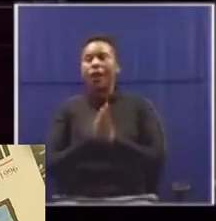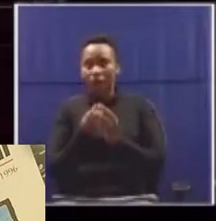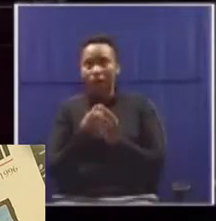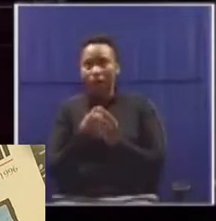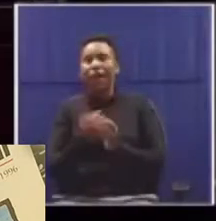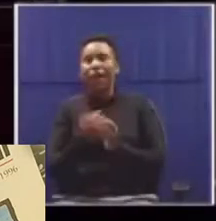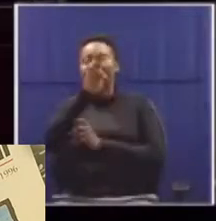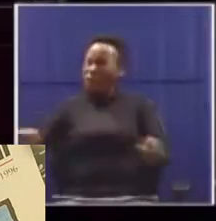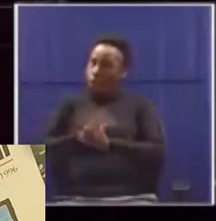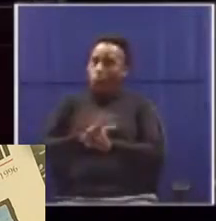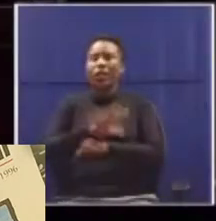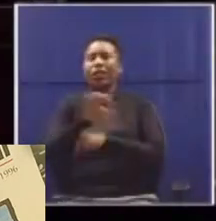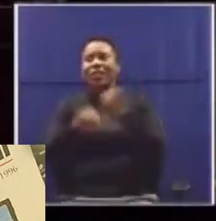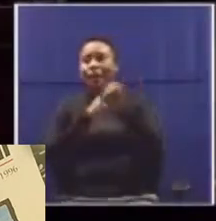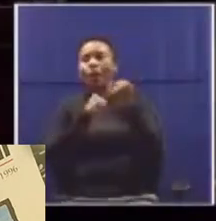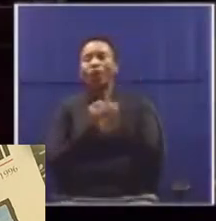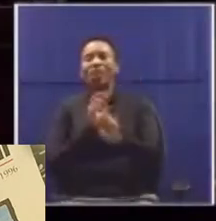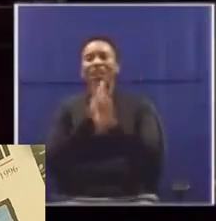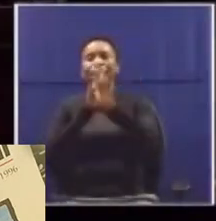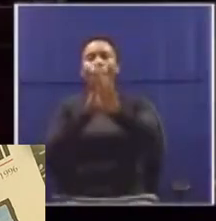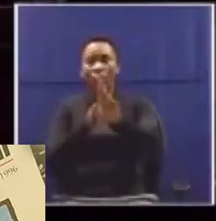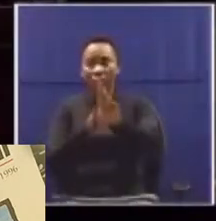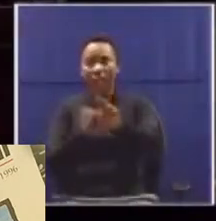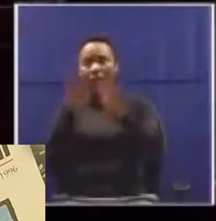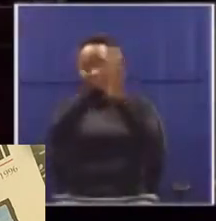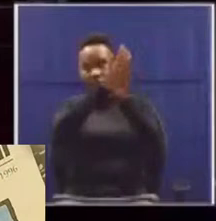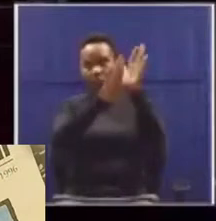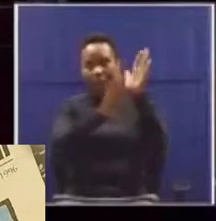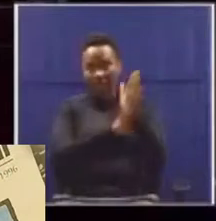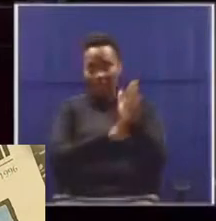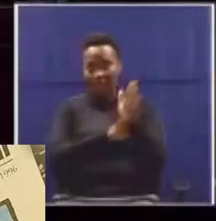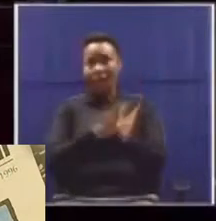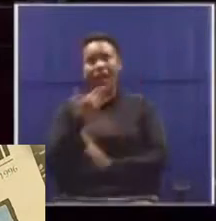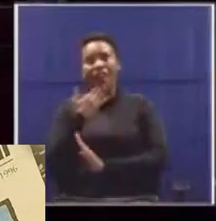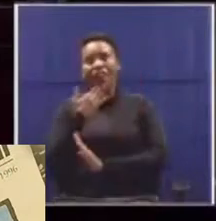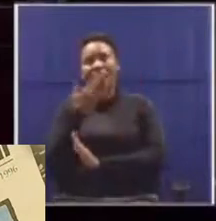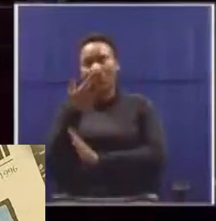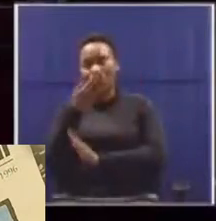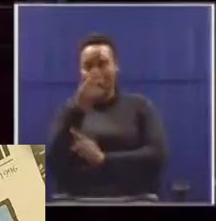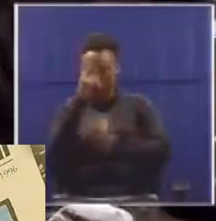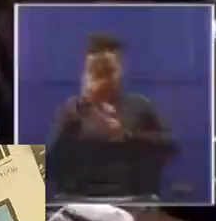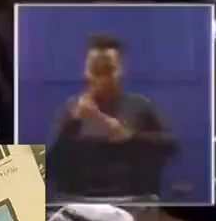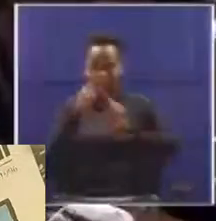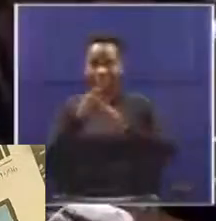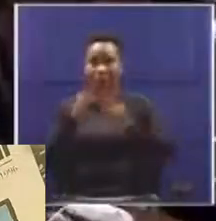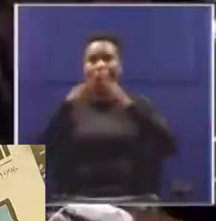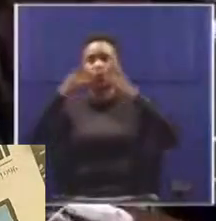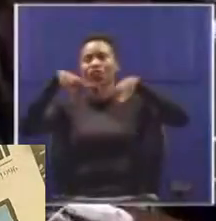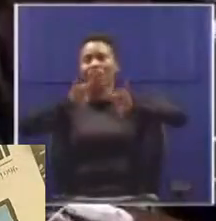of the report and the bill I thank you honorable